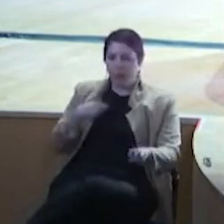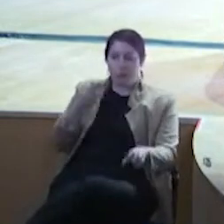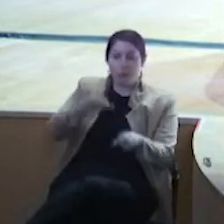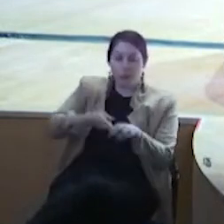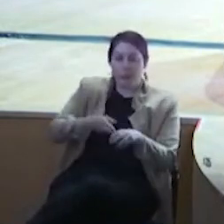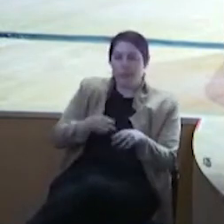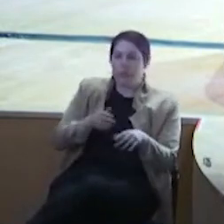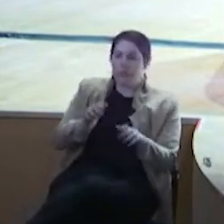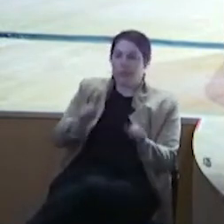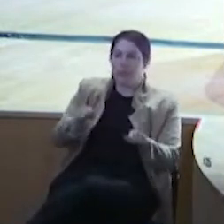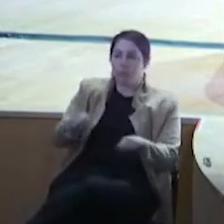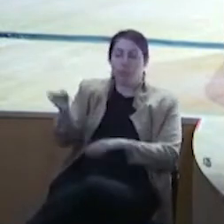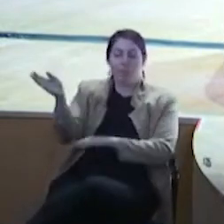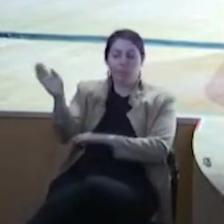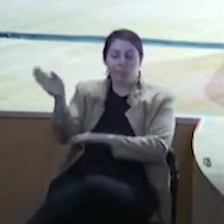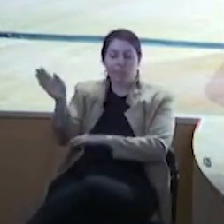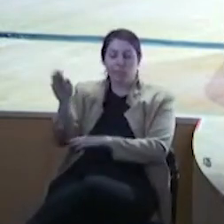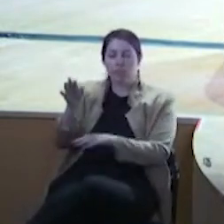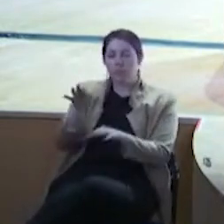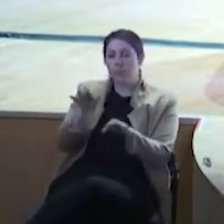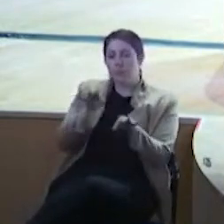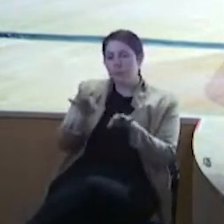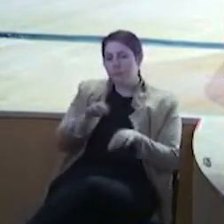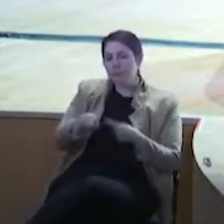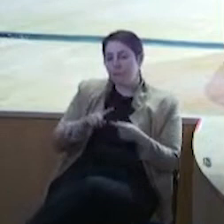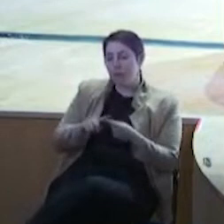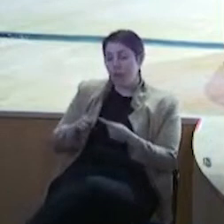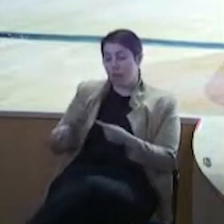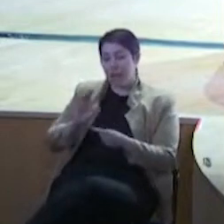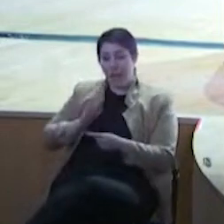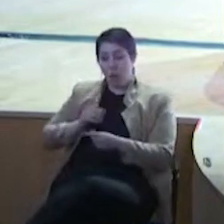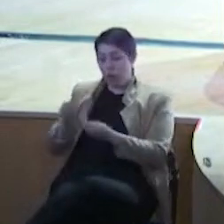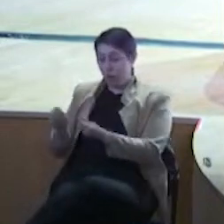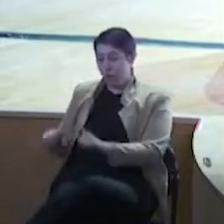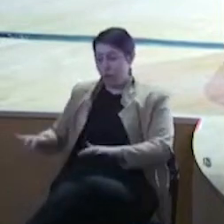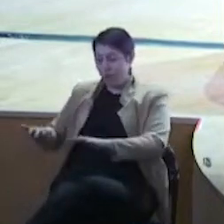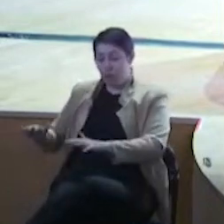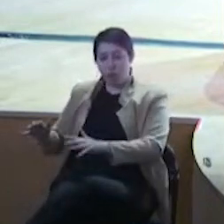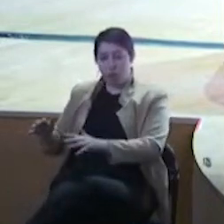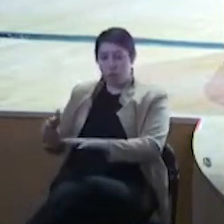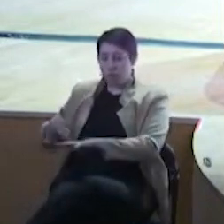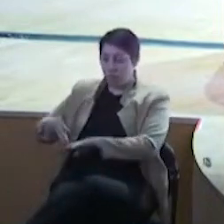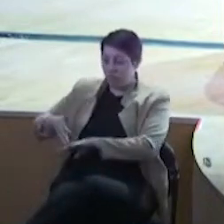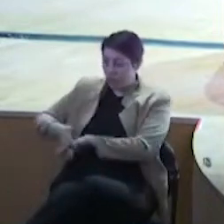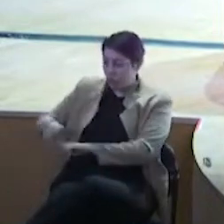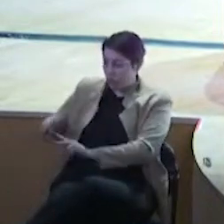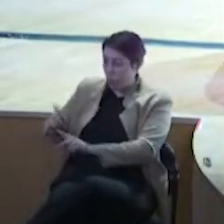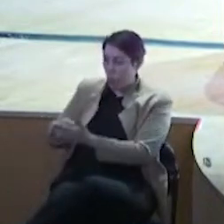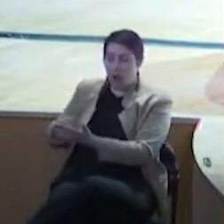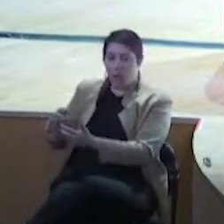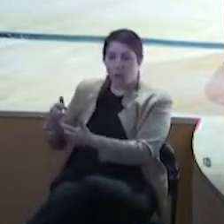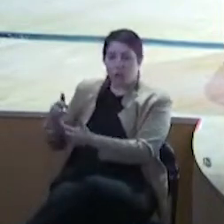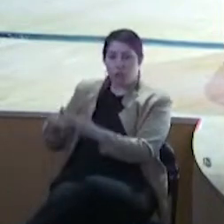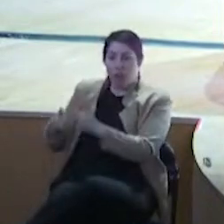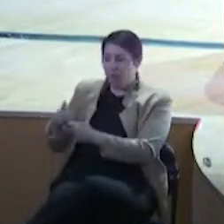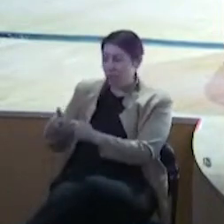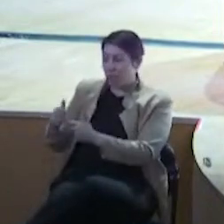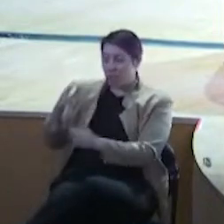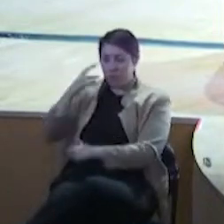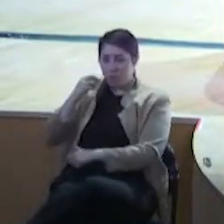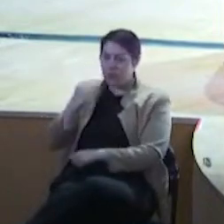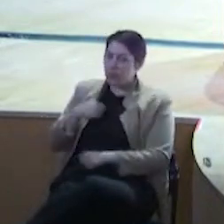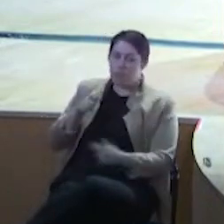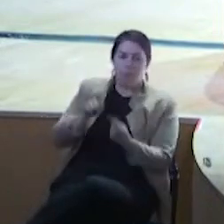regarding our issues with our reservations and Indigenous people. But I met so many people from around the